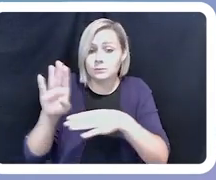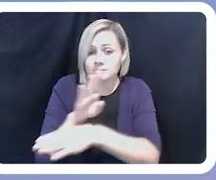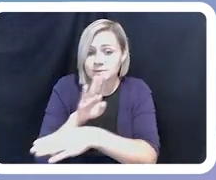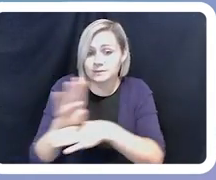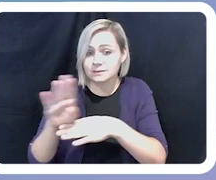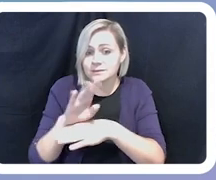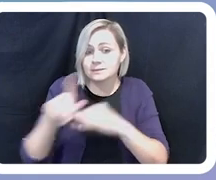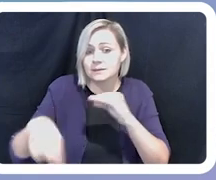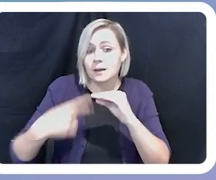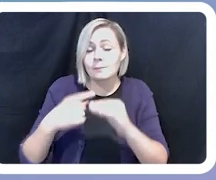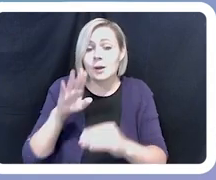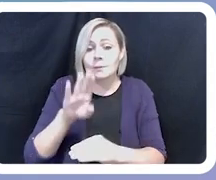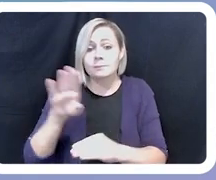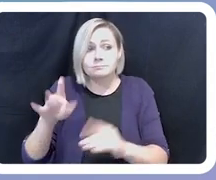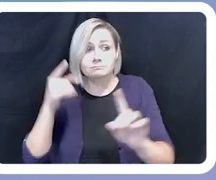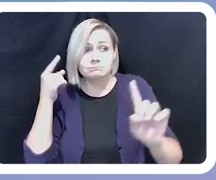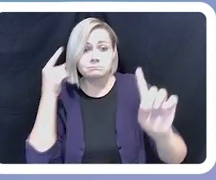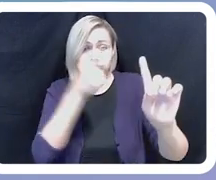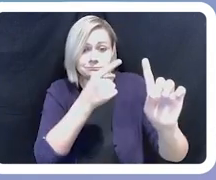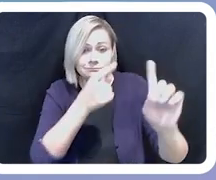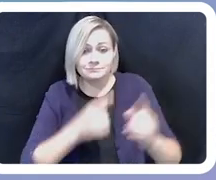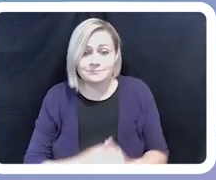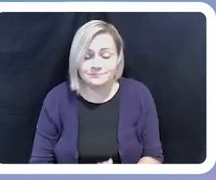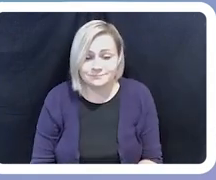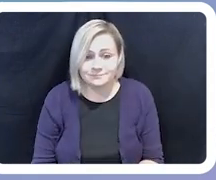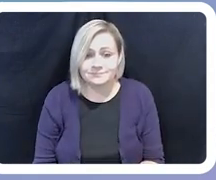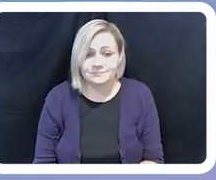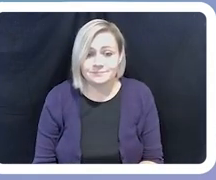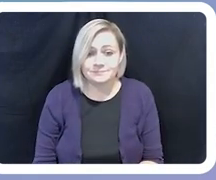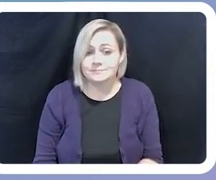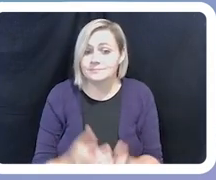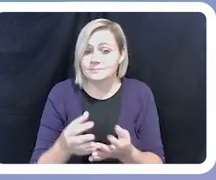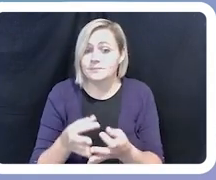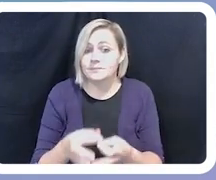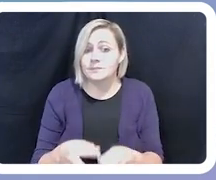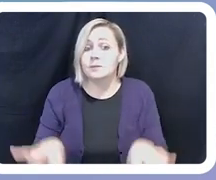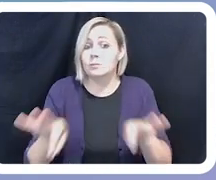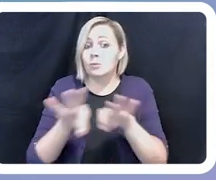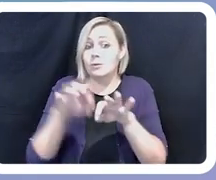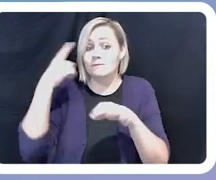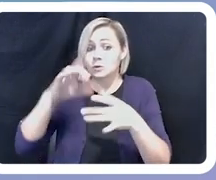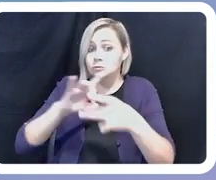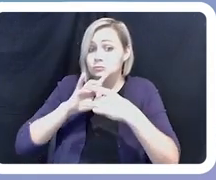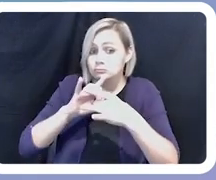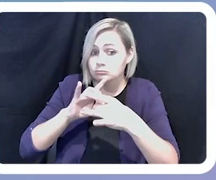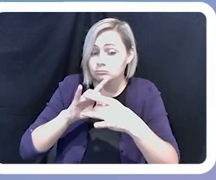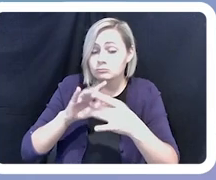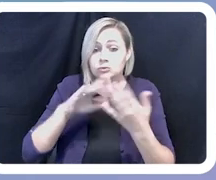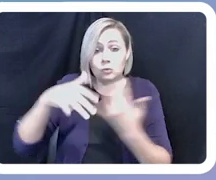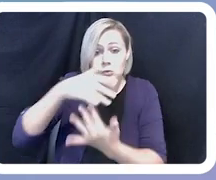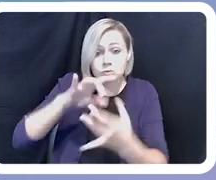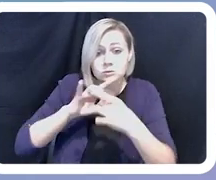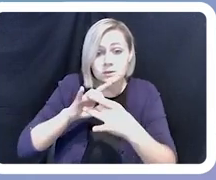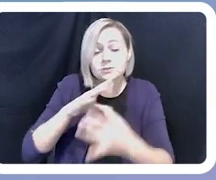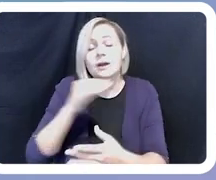businesses about the mission of Best Buddies, the importance of social connections and